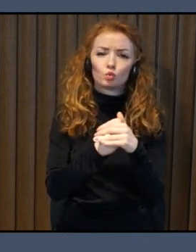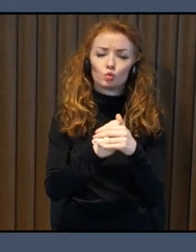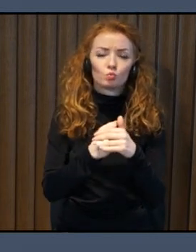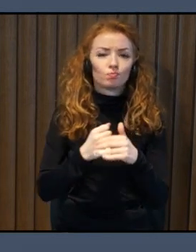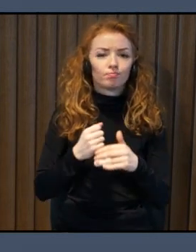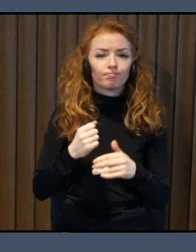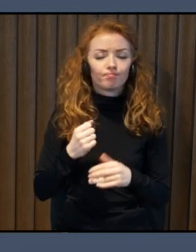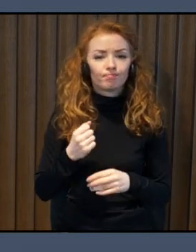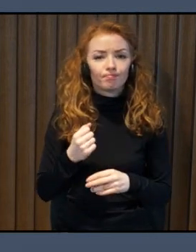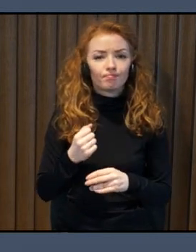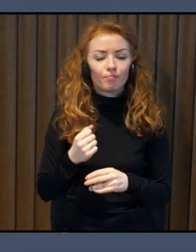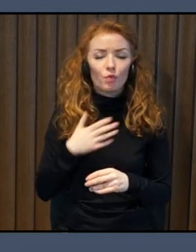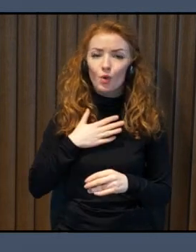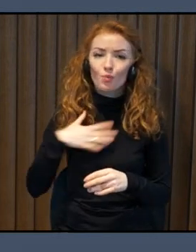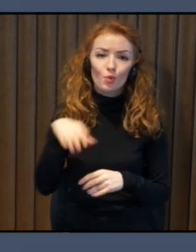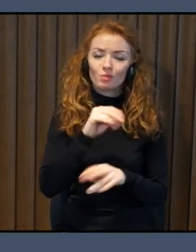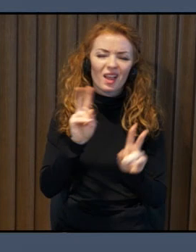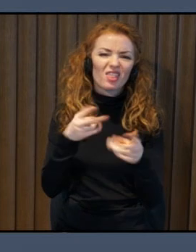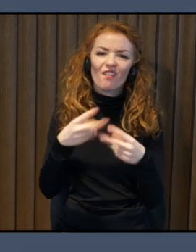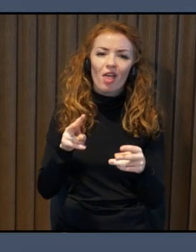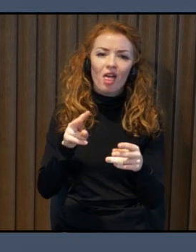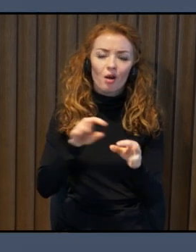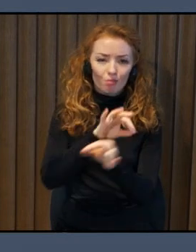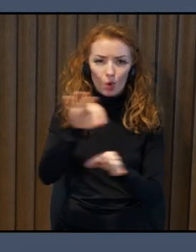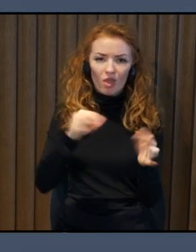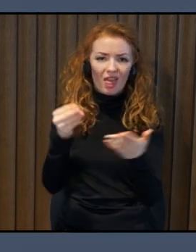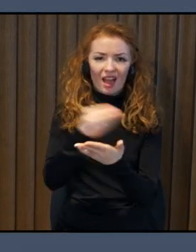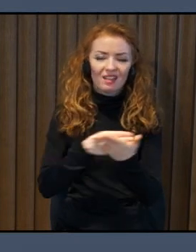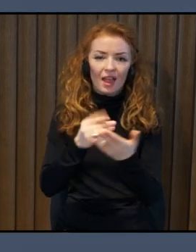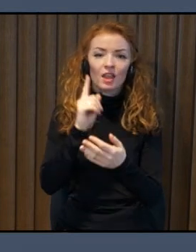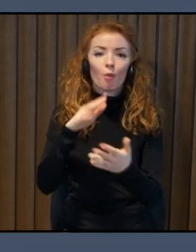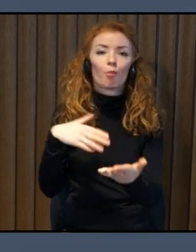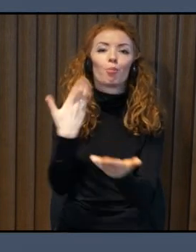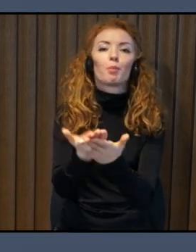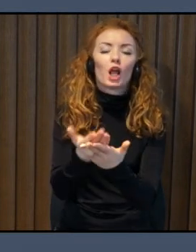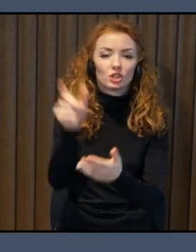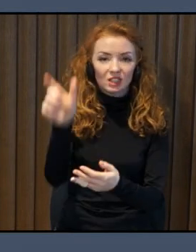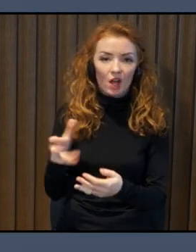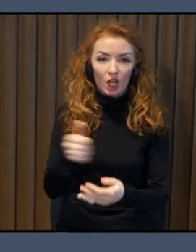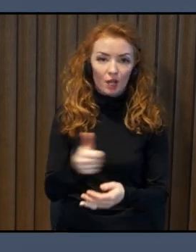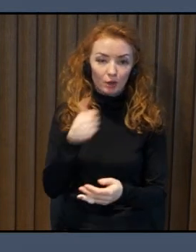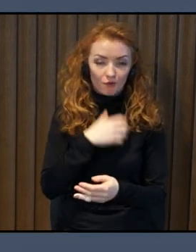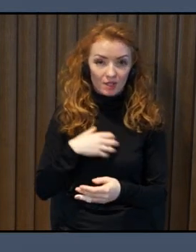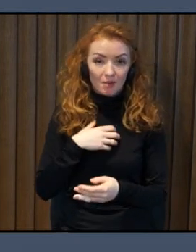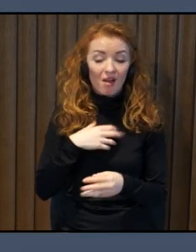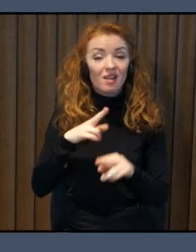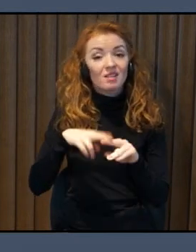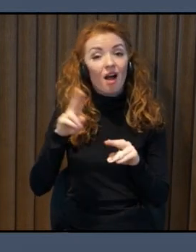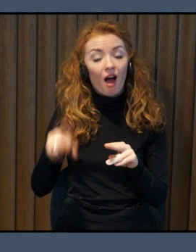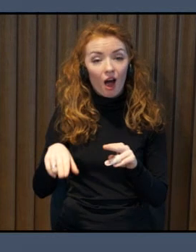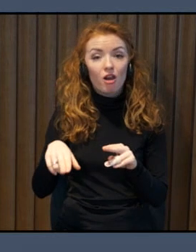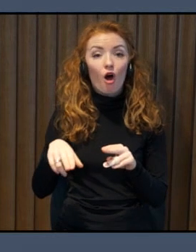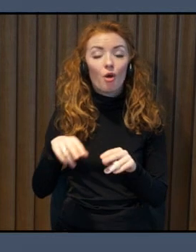for it, and I consider that we don't need to design for people with special needs.